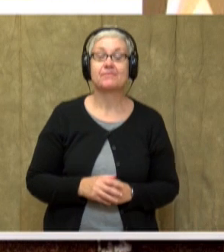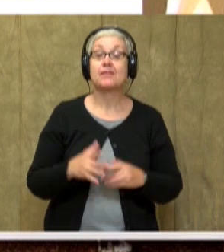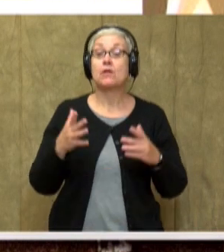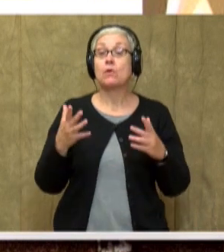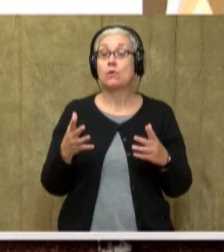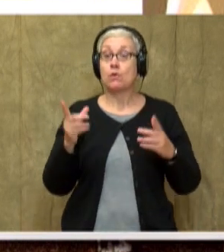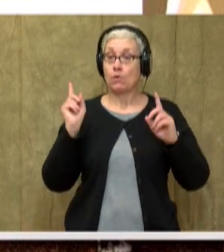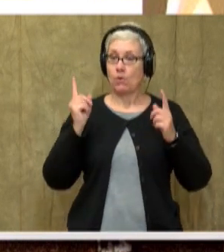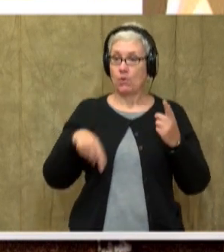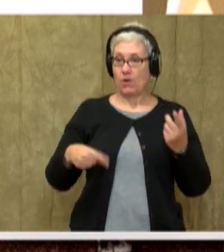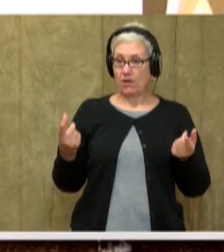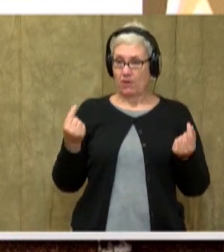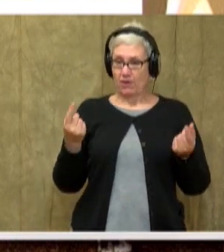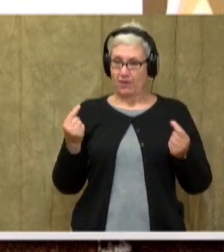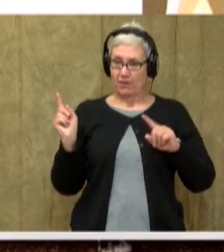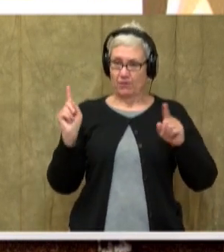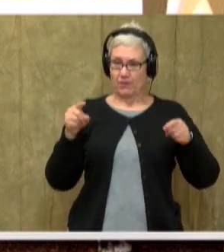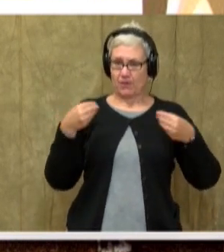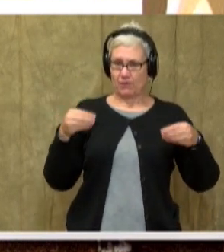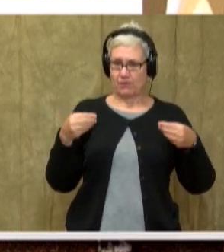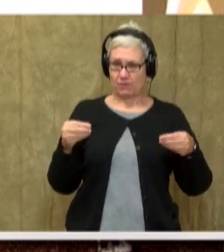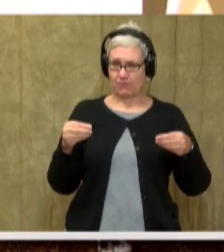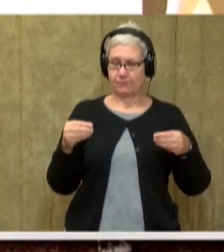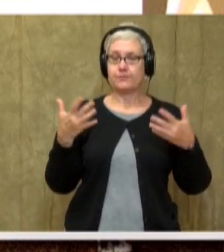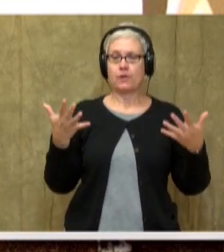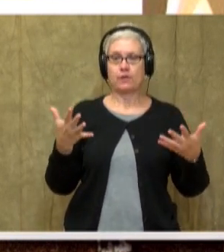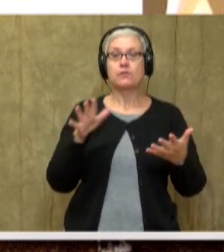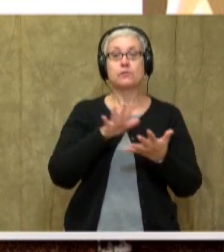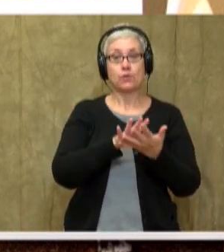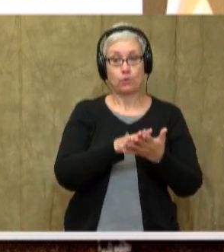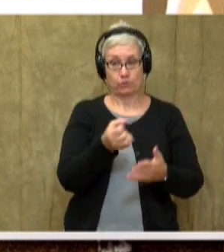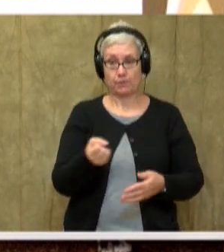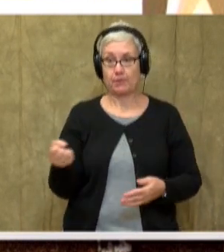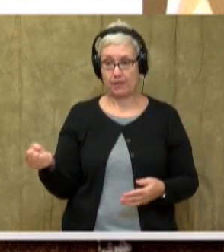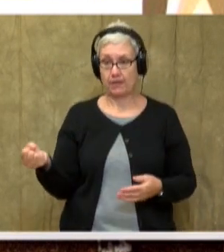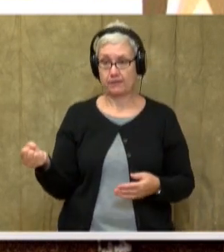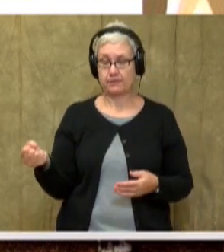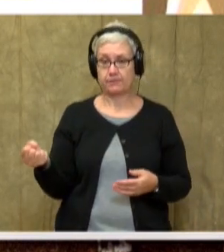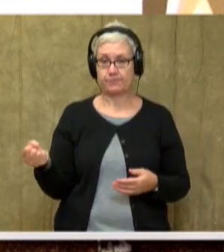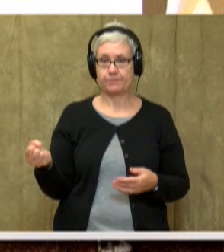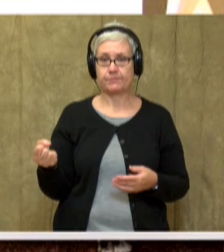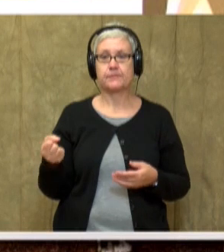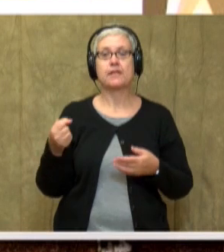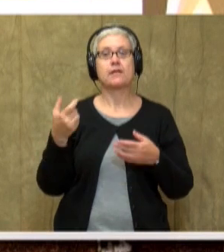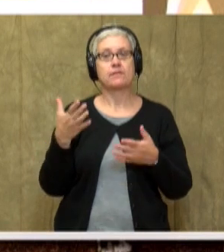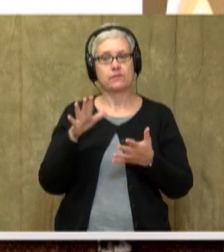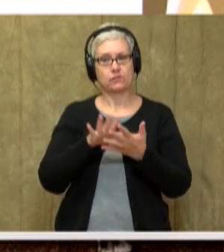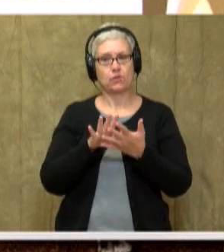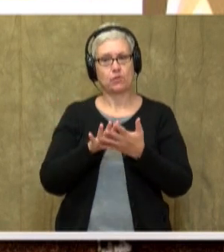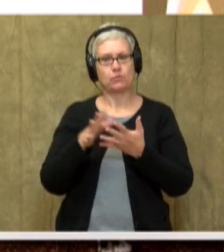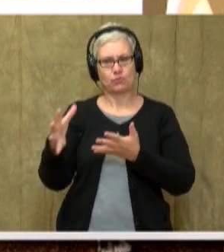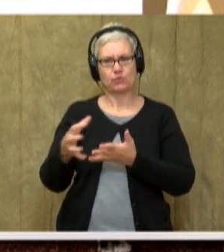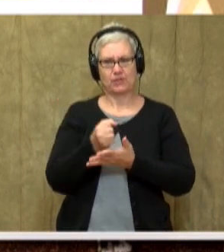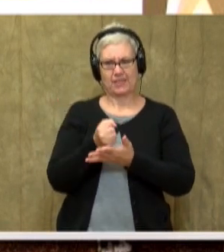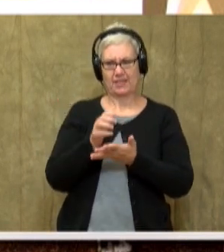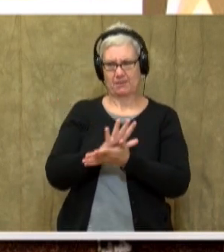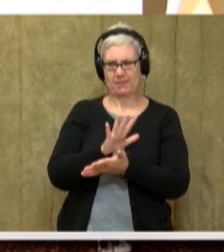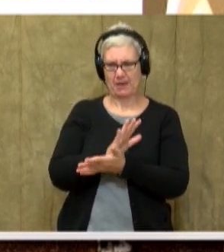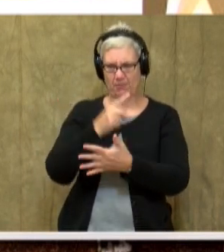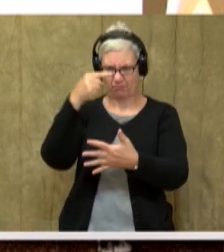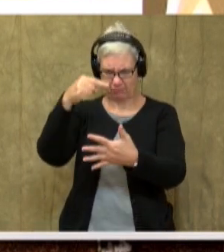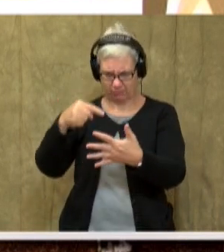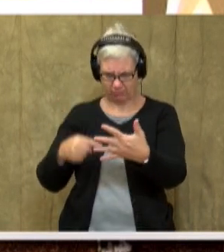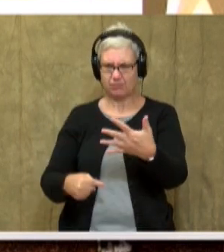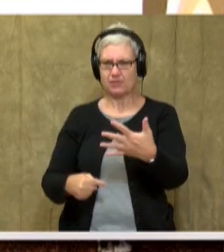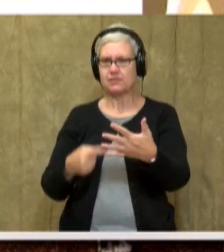do when we go shopping? Some things we want to consider are the school supplies. Your schools should be sending out checklists. Oftentimes you'll receive these